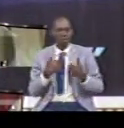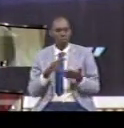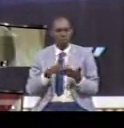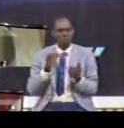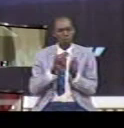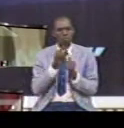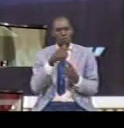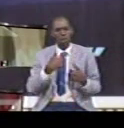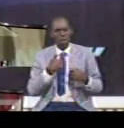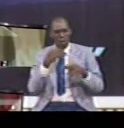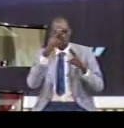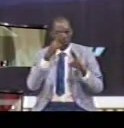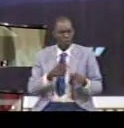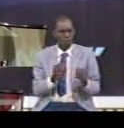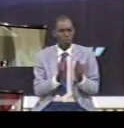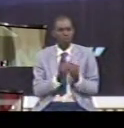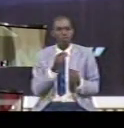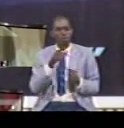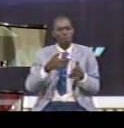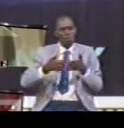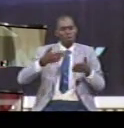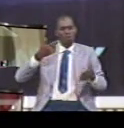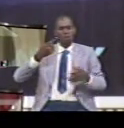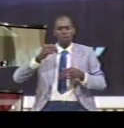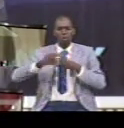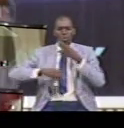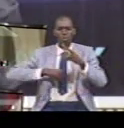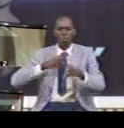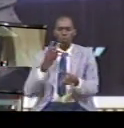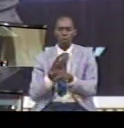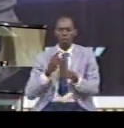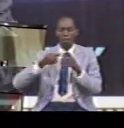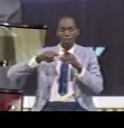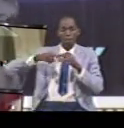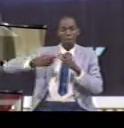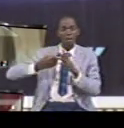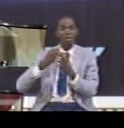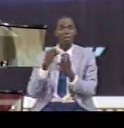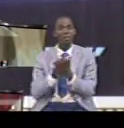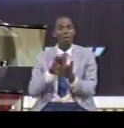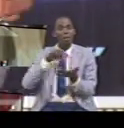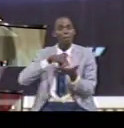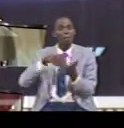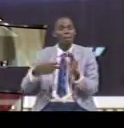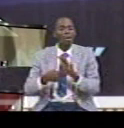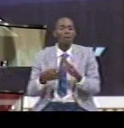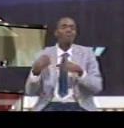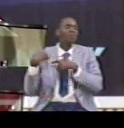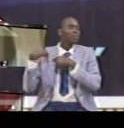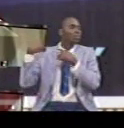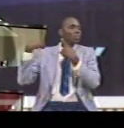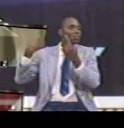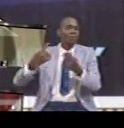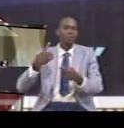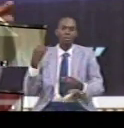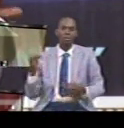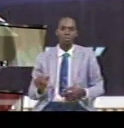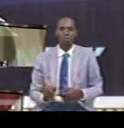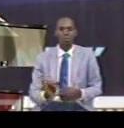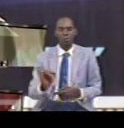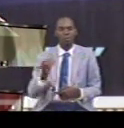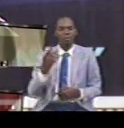you, I've majesty with you before the world was," that means from all eternity. We're coming to